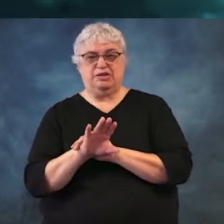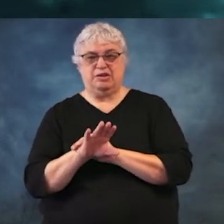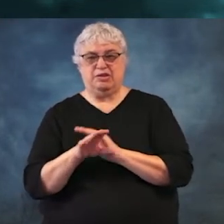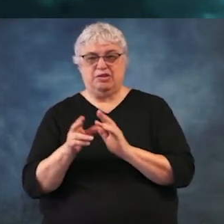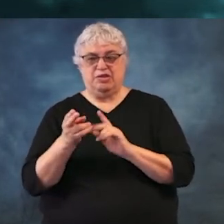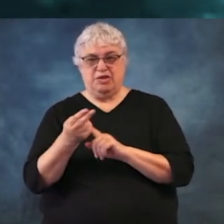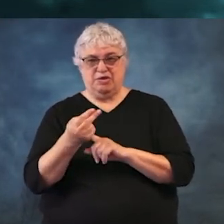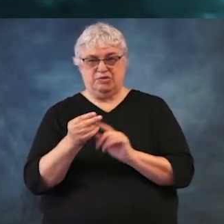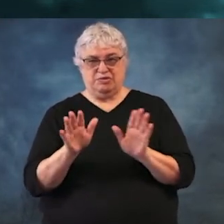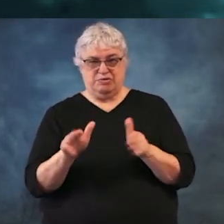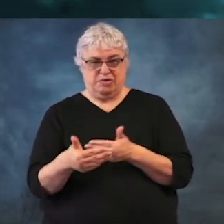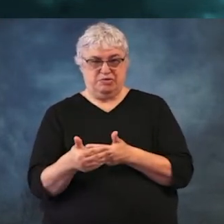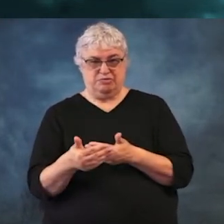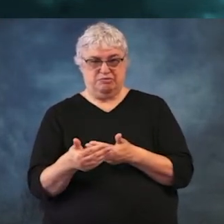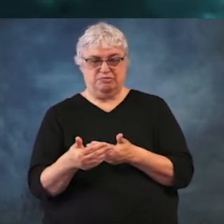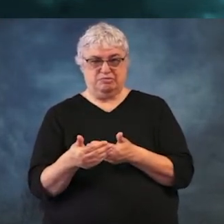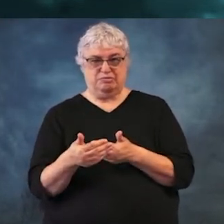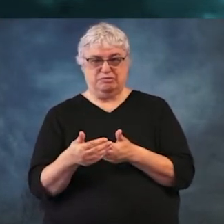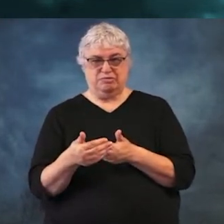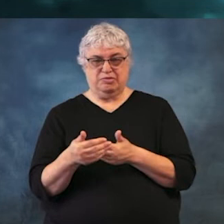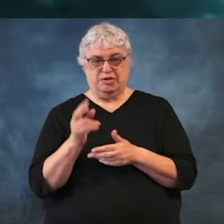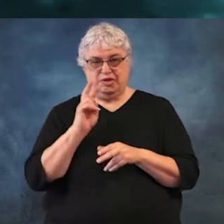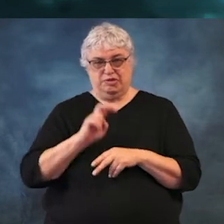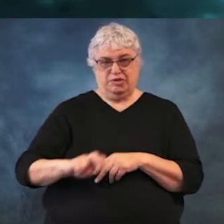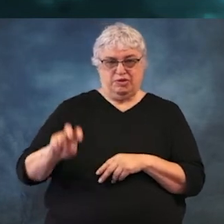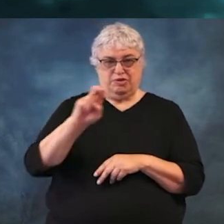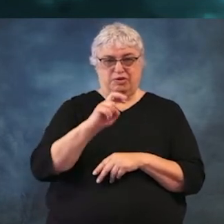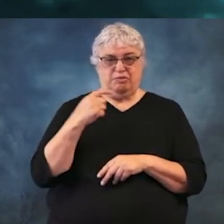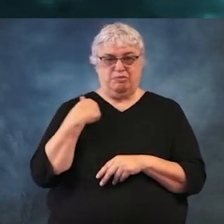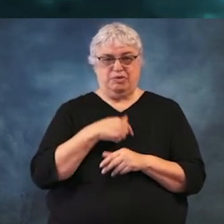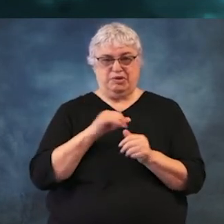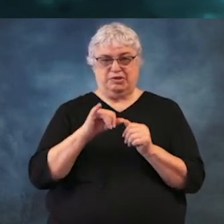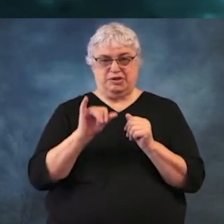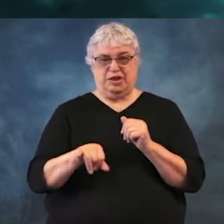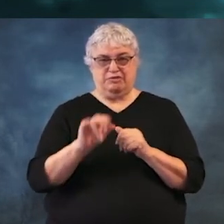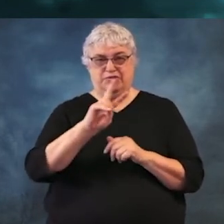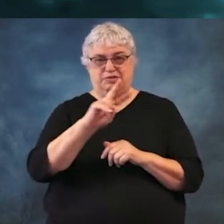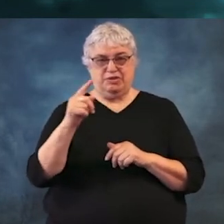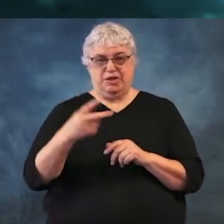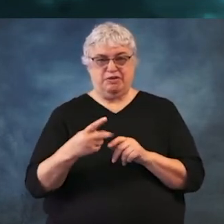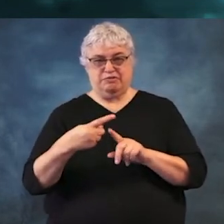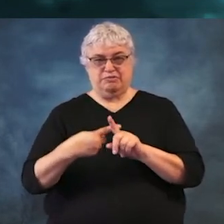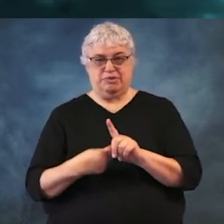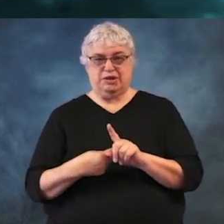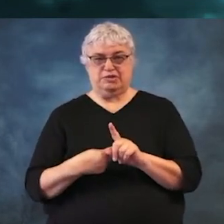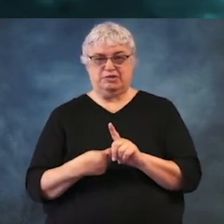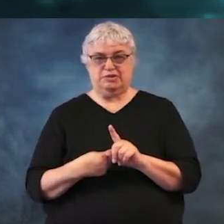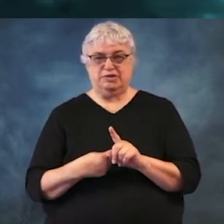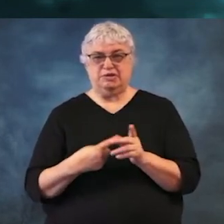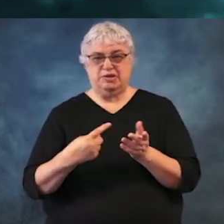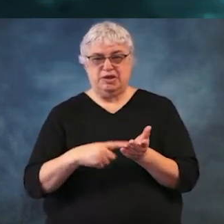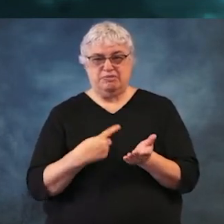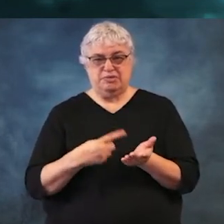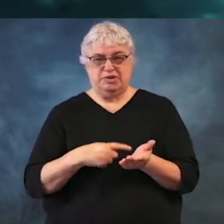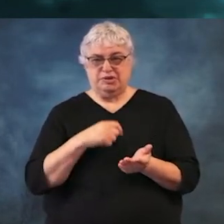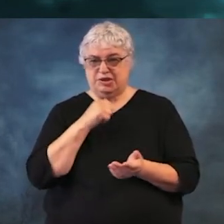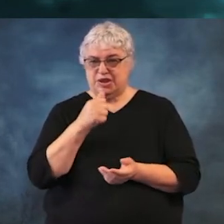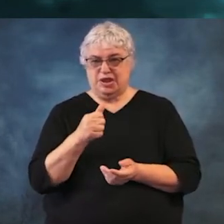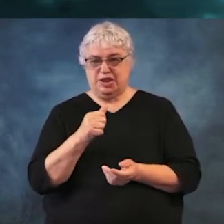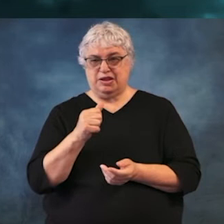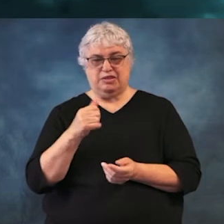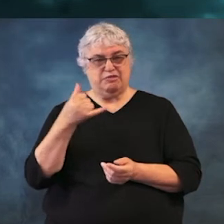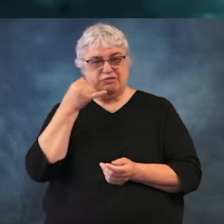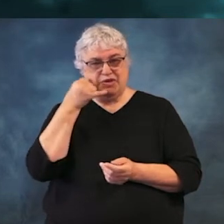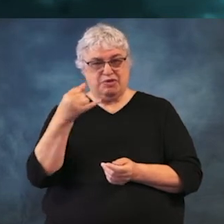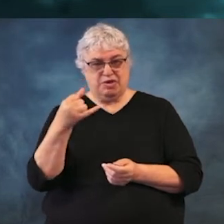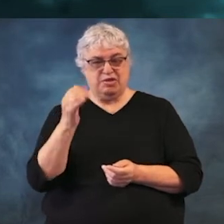into the hotel room and tour where we were going to be living Right, for 2.5 months. right, And sometimes it's not even the